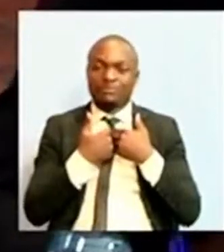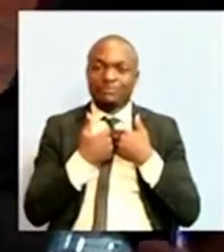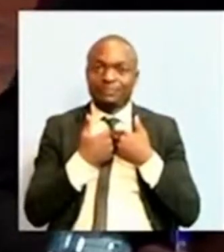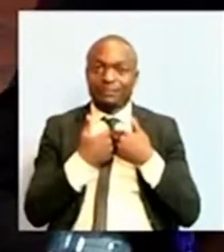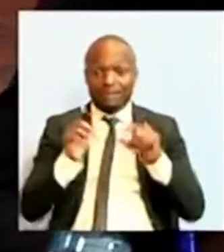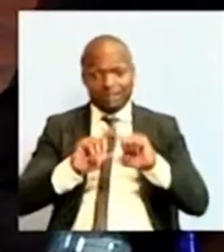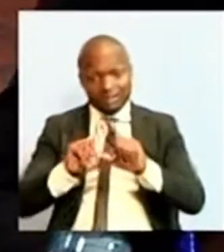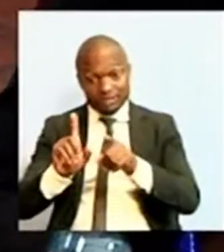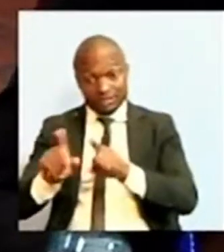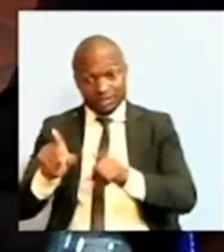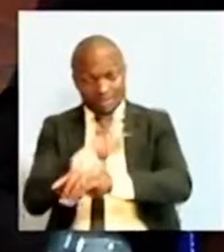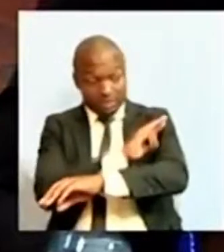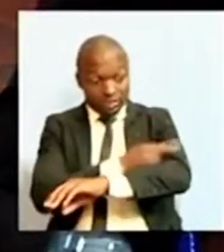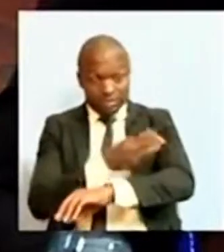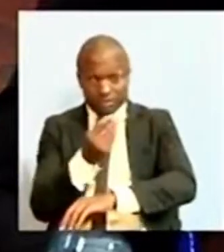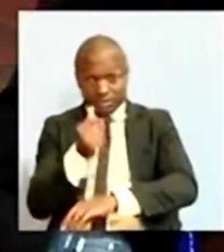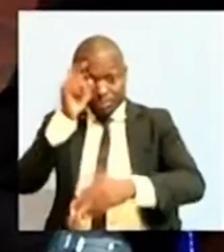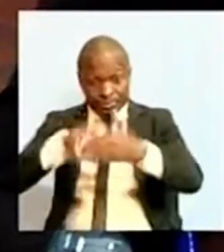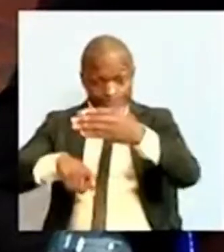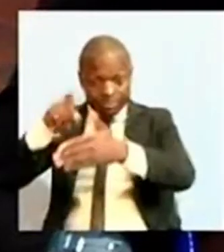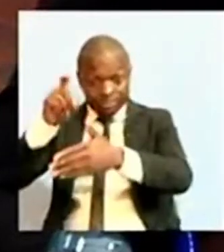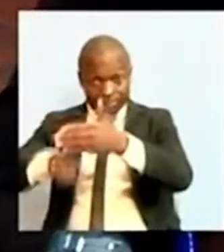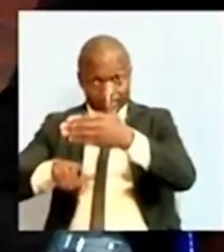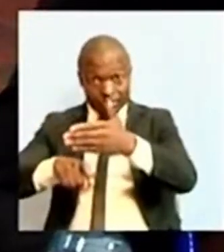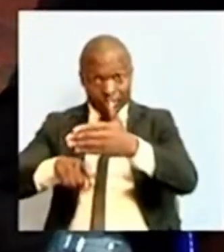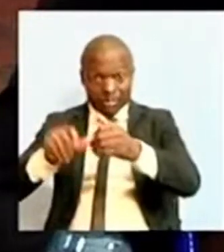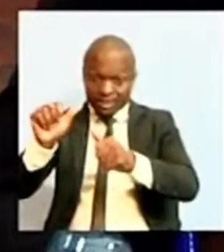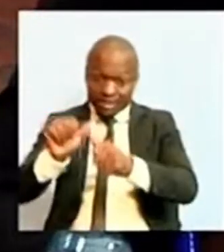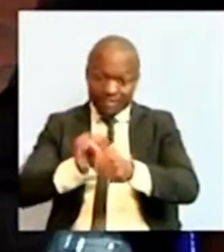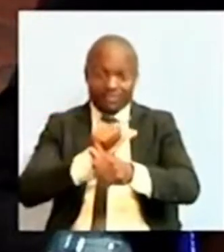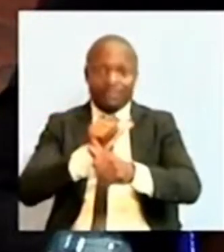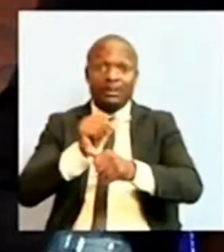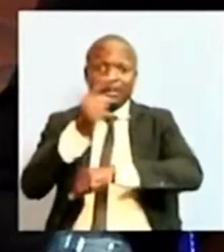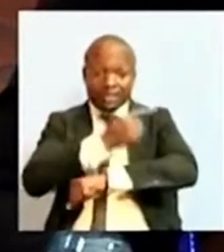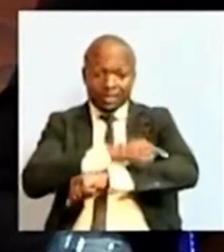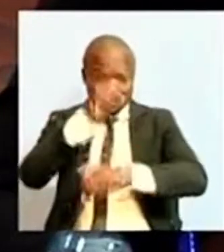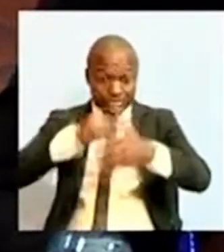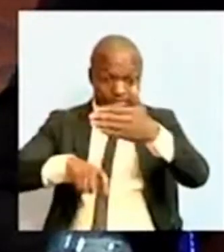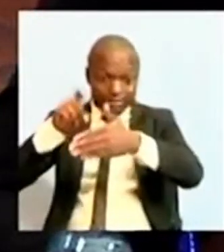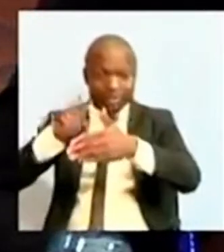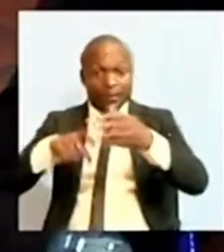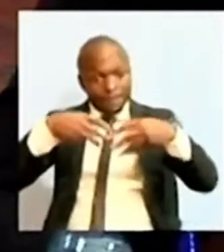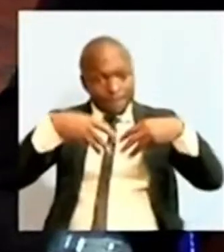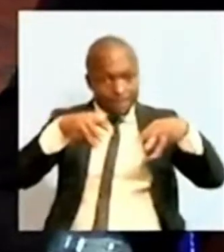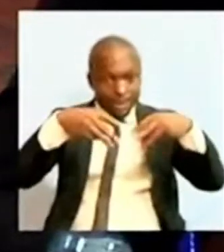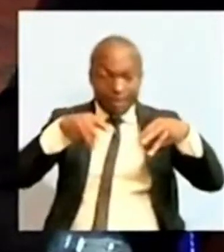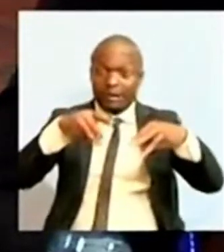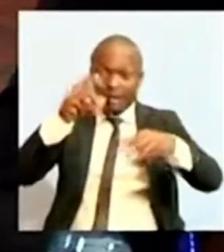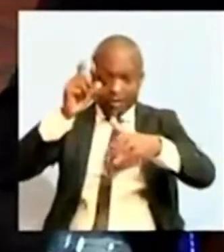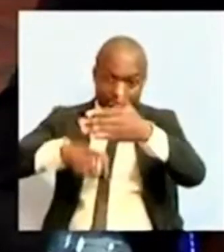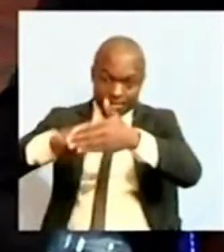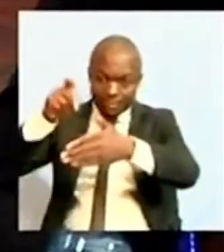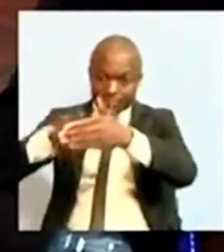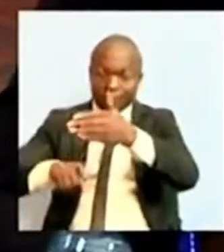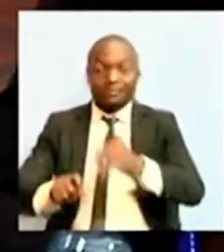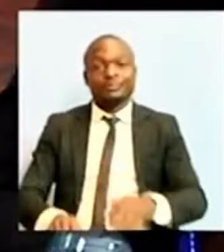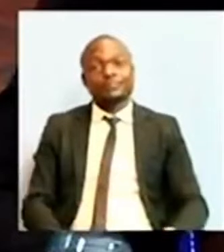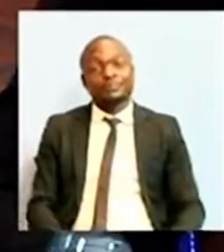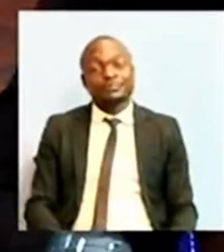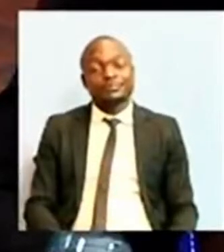of sources of revenue: levies from daily levies, these market levies,